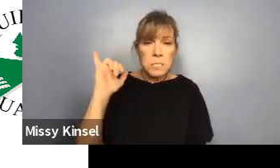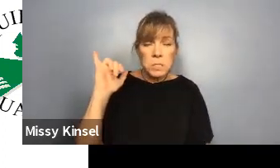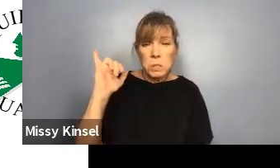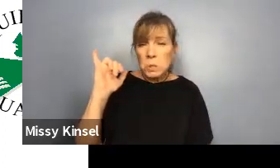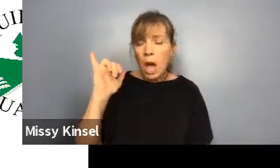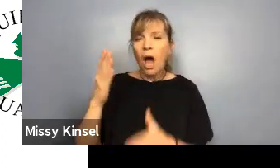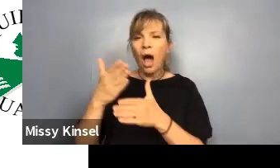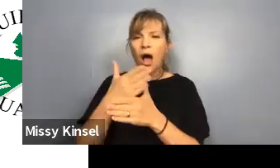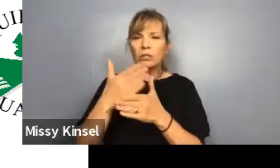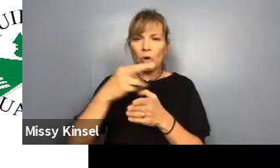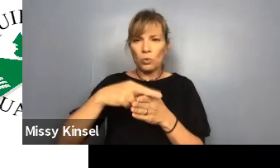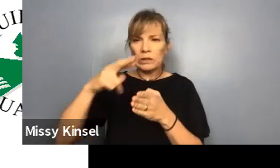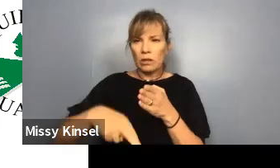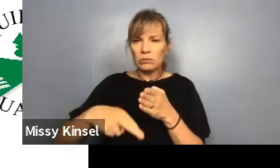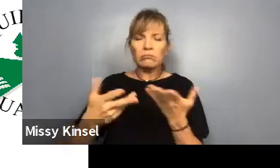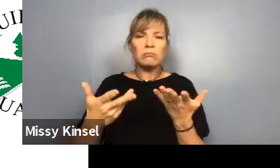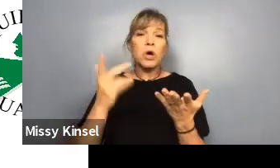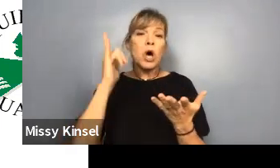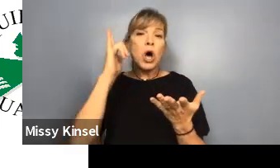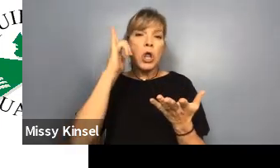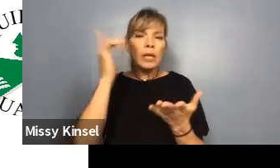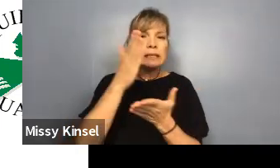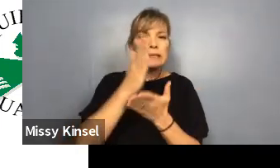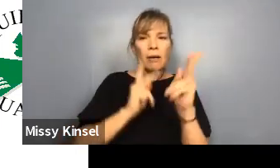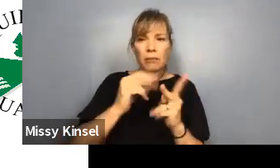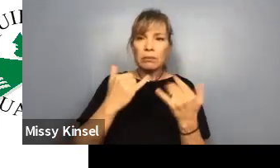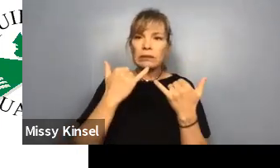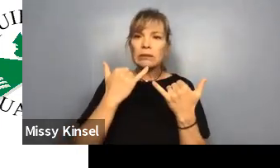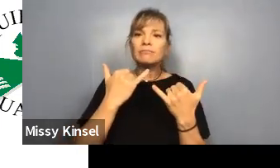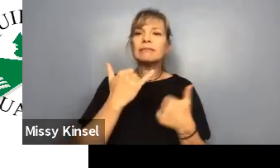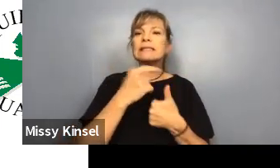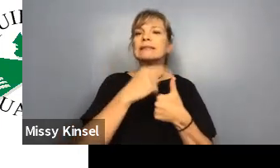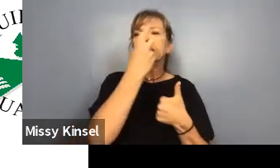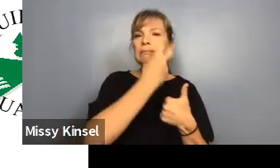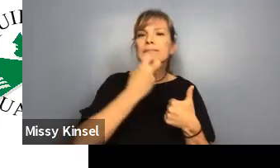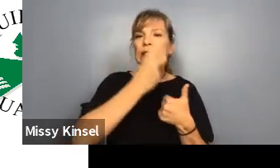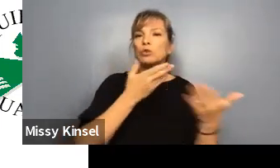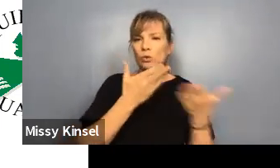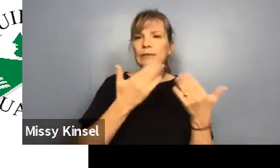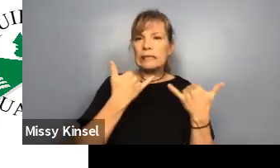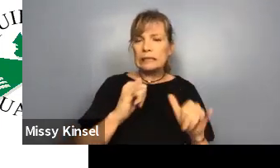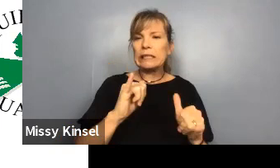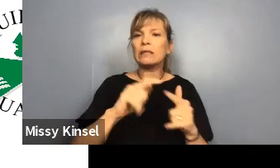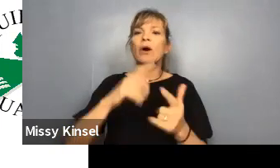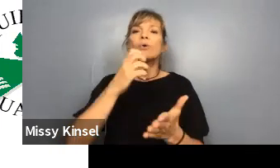I'll share this in a second here. It looks like some people are receiving speech and social